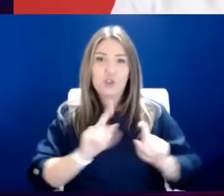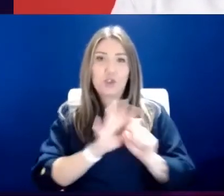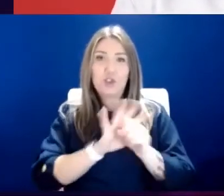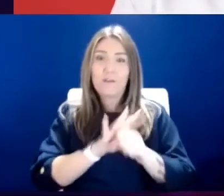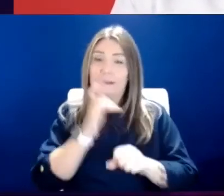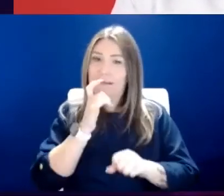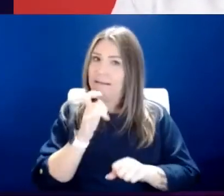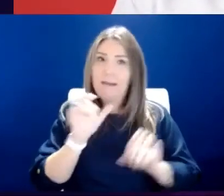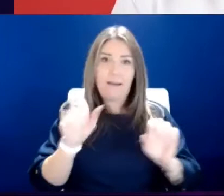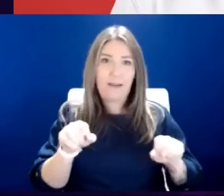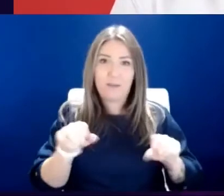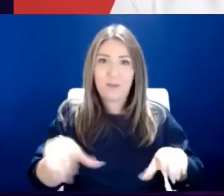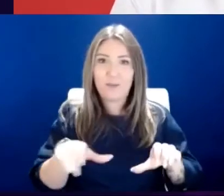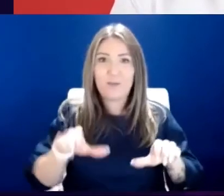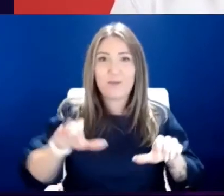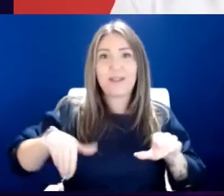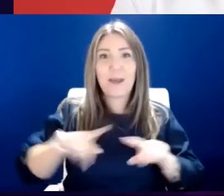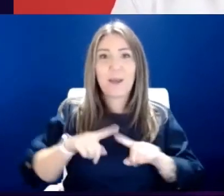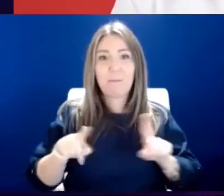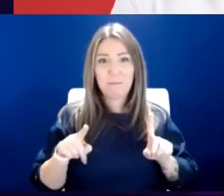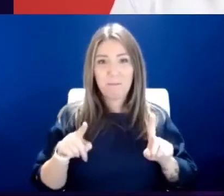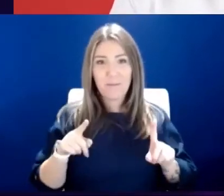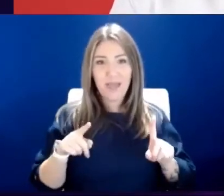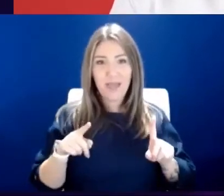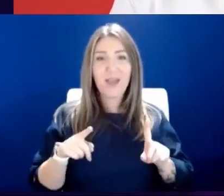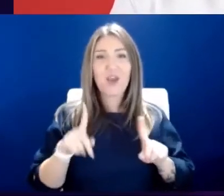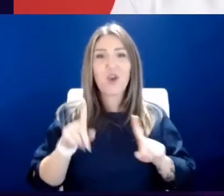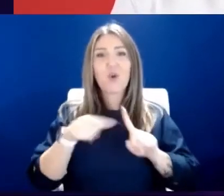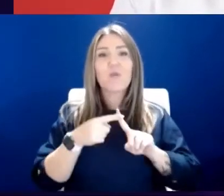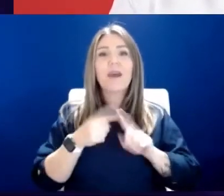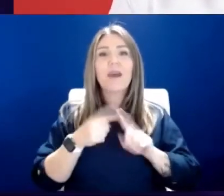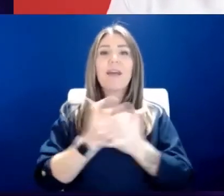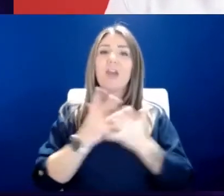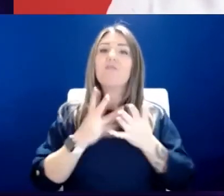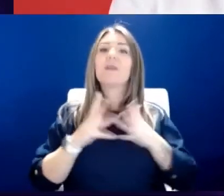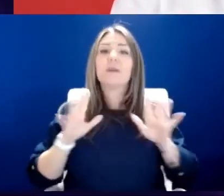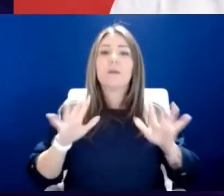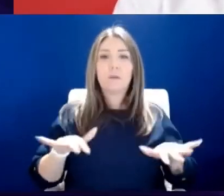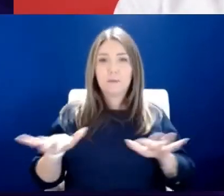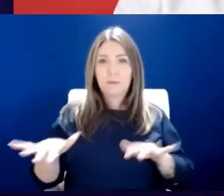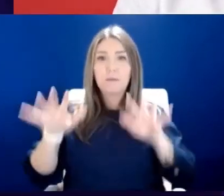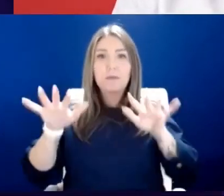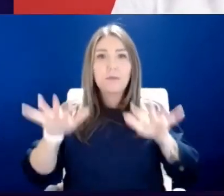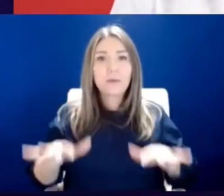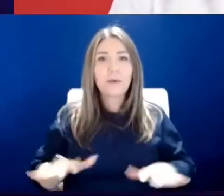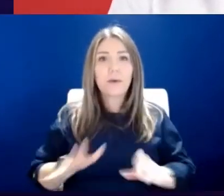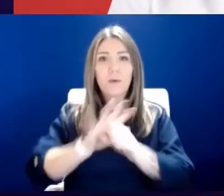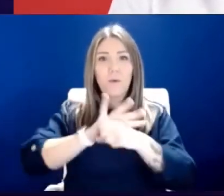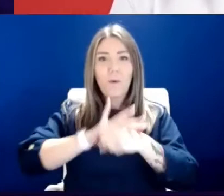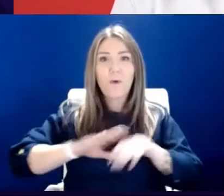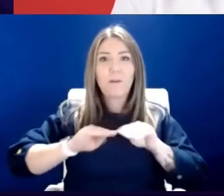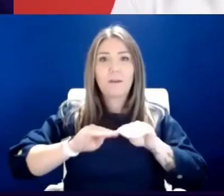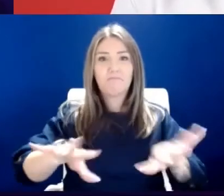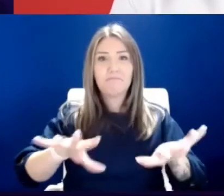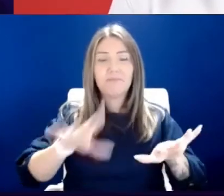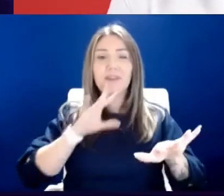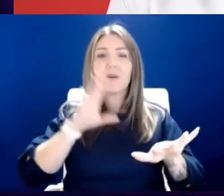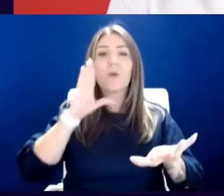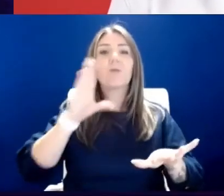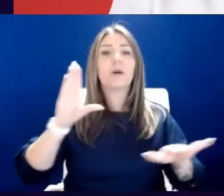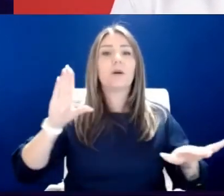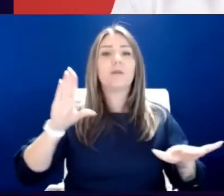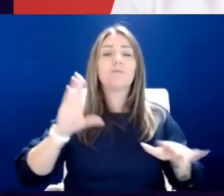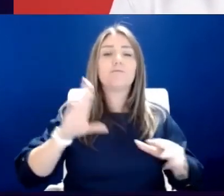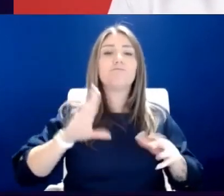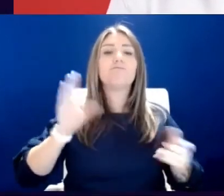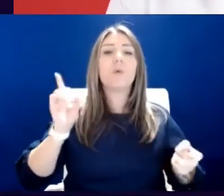that yet. But as the relaxation and the COVID crisis or the epidemic subsides or gets controlled, we